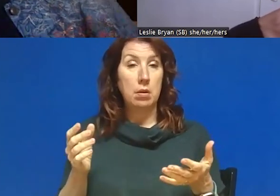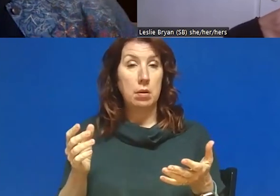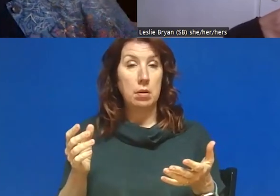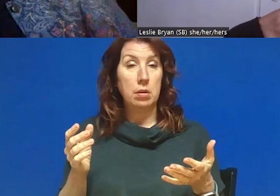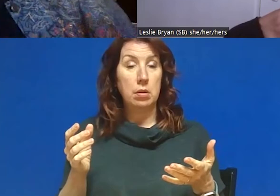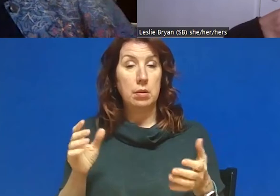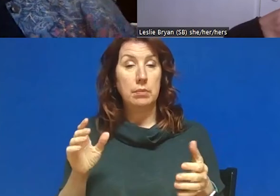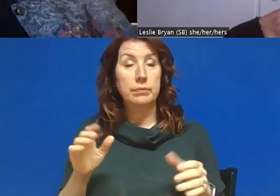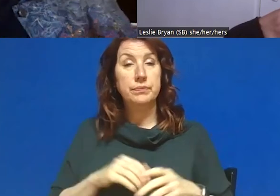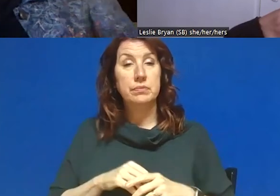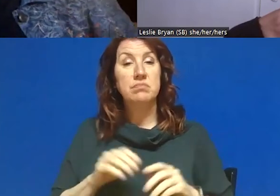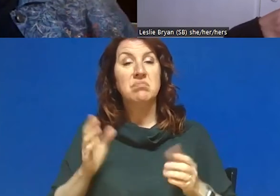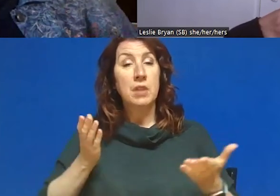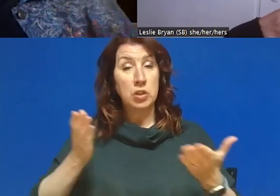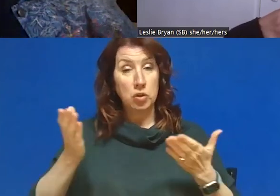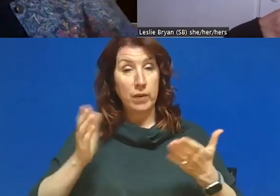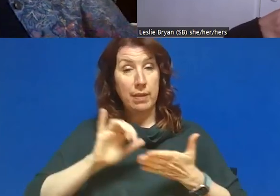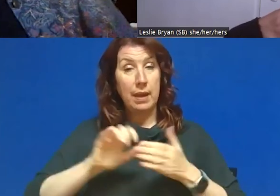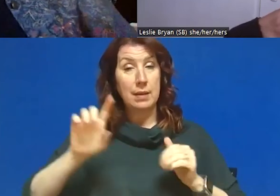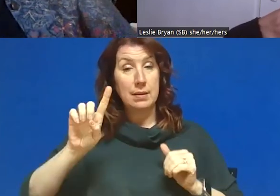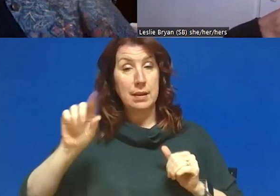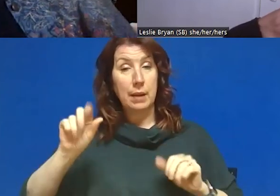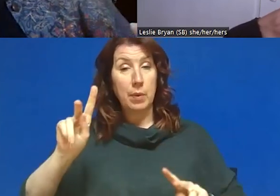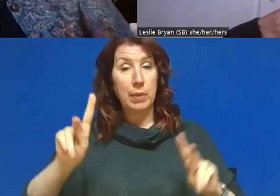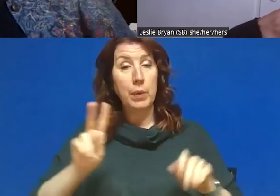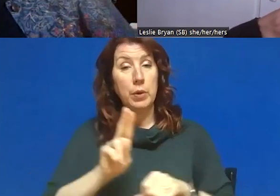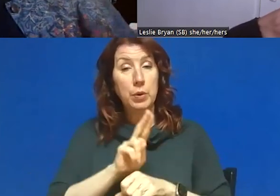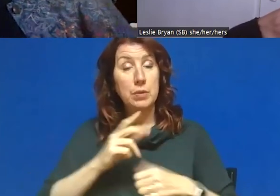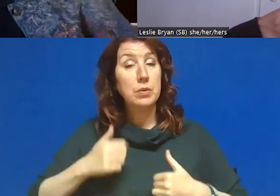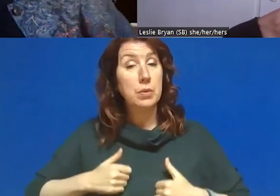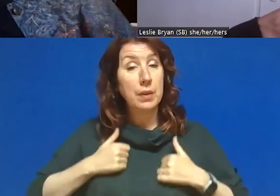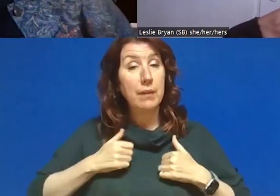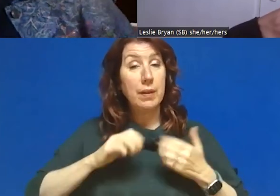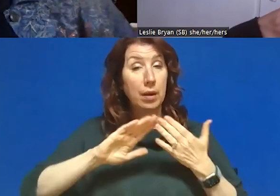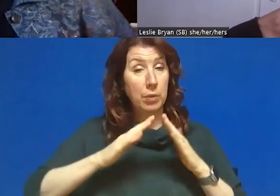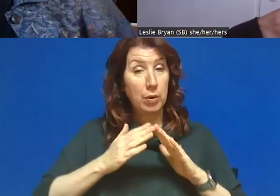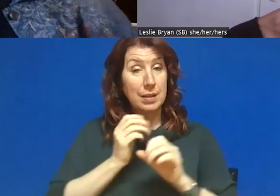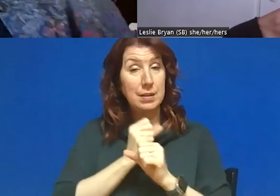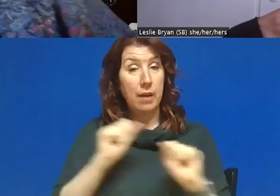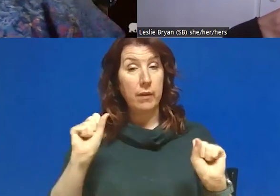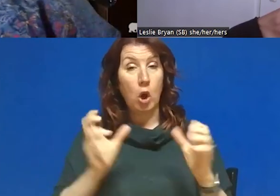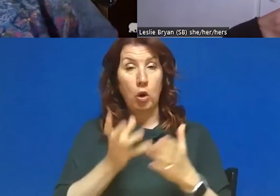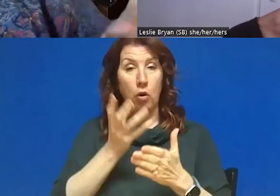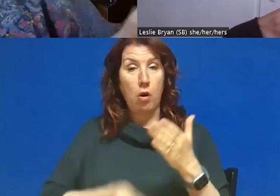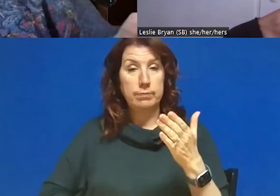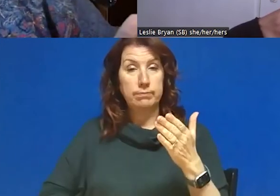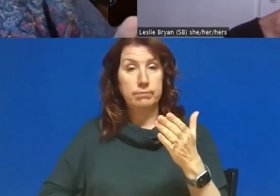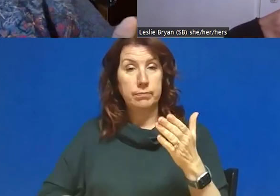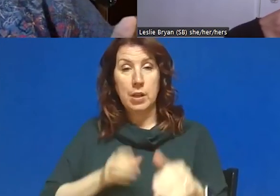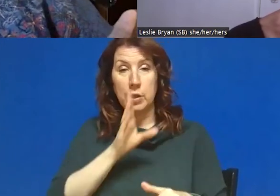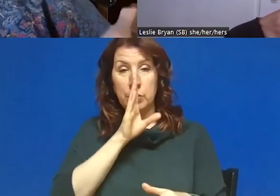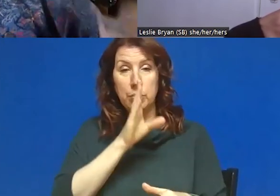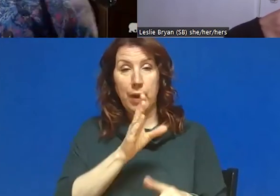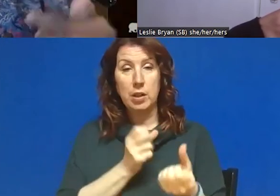that disabled people use to live in the community, to live safely, dropped. You know, direct support